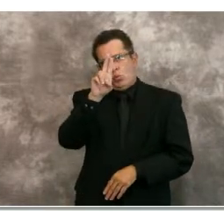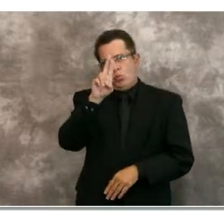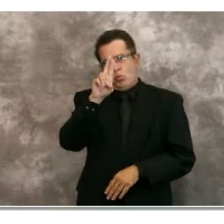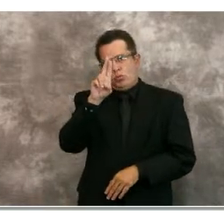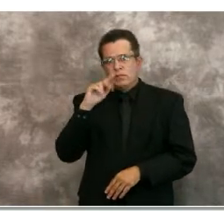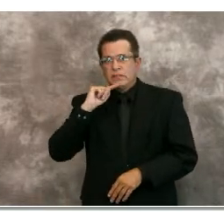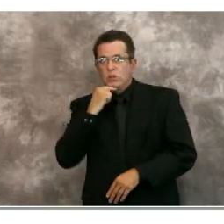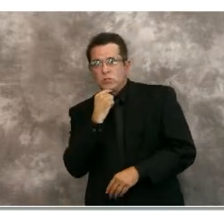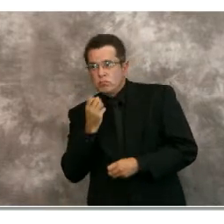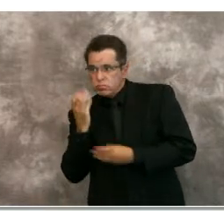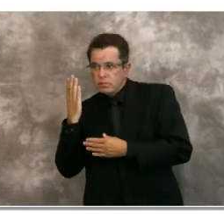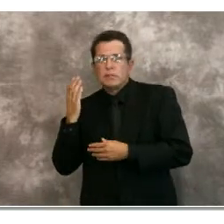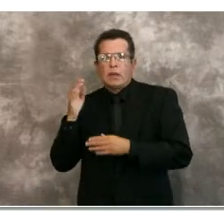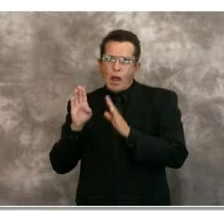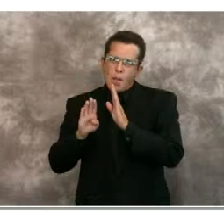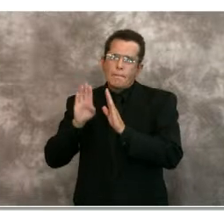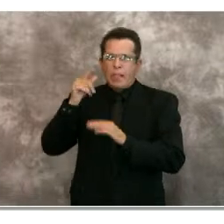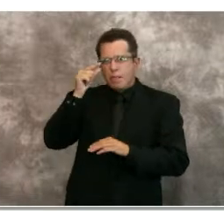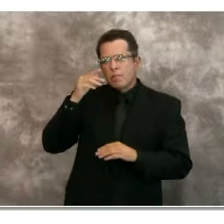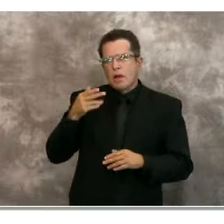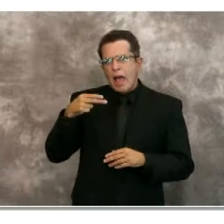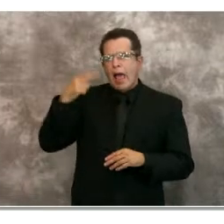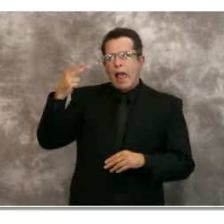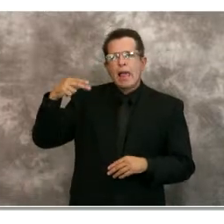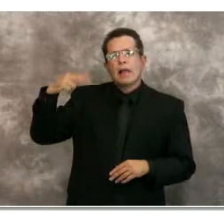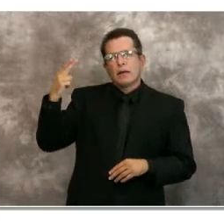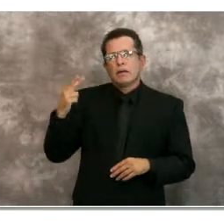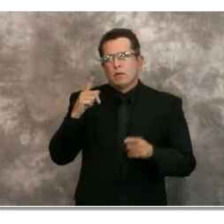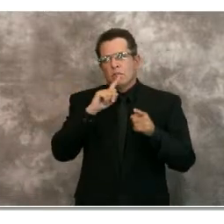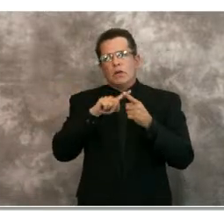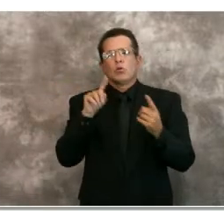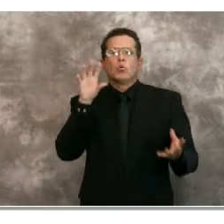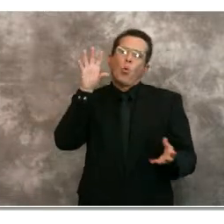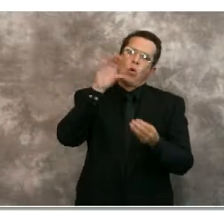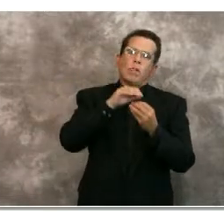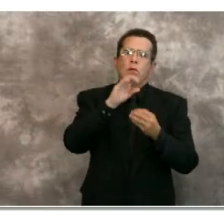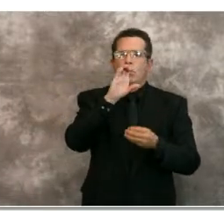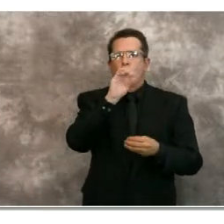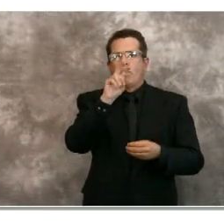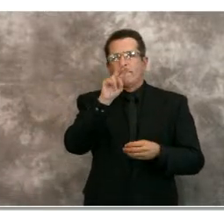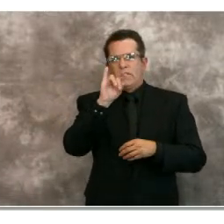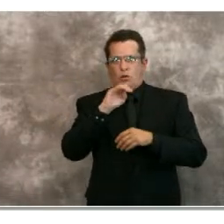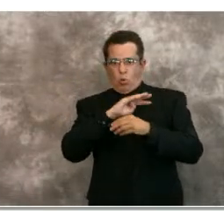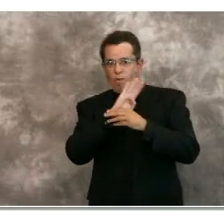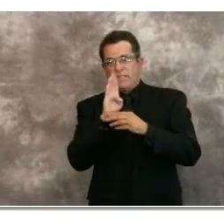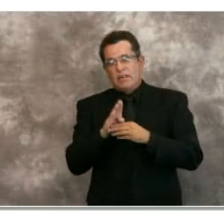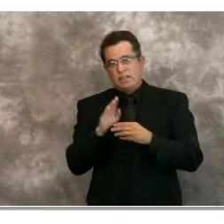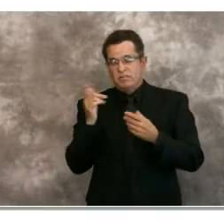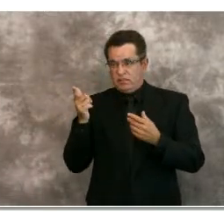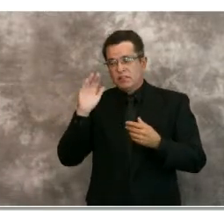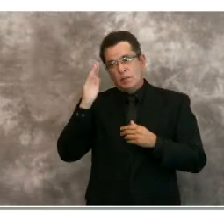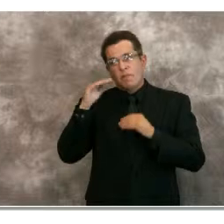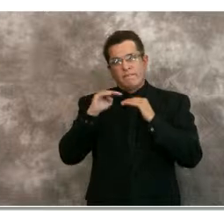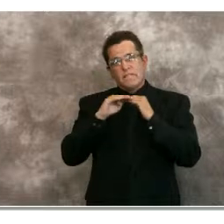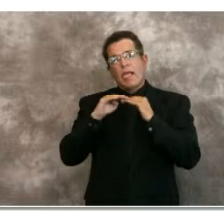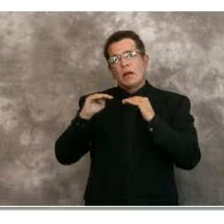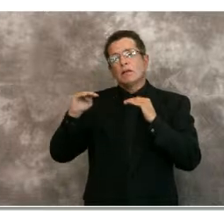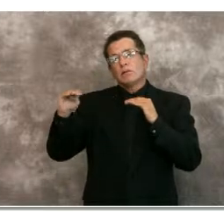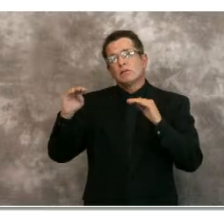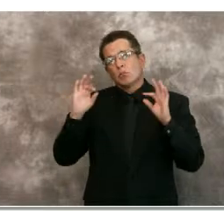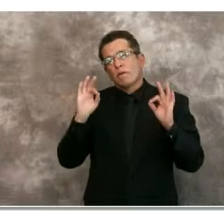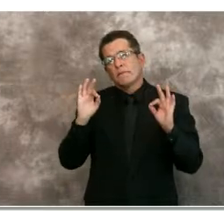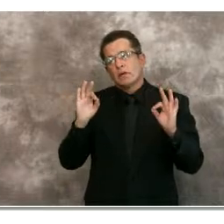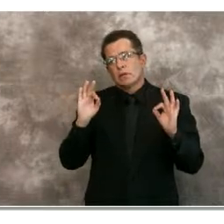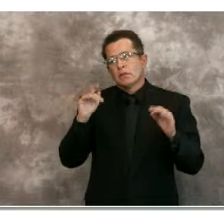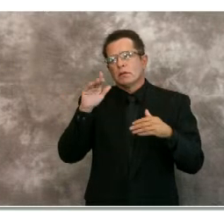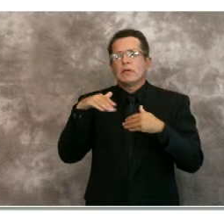bit, non-ICUs up a little bit. Total COVID-related holding reasonably steady and flat. If we go to the